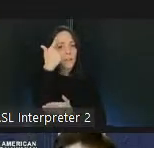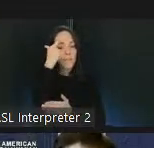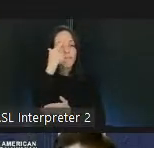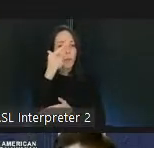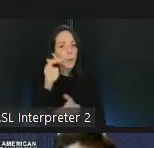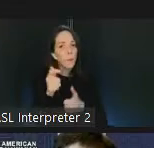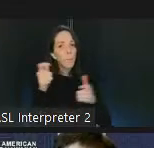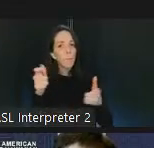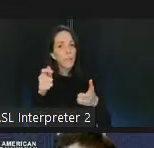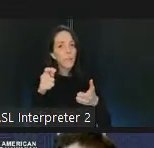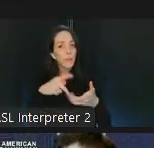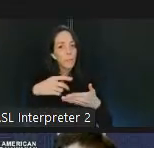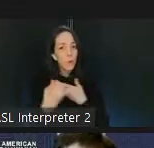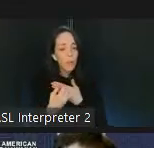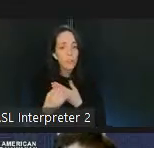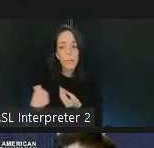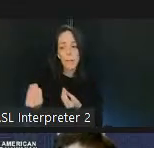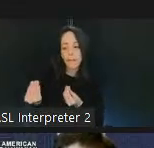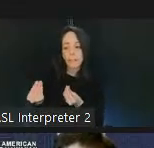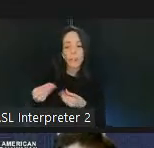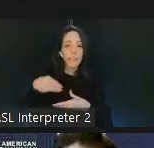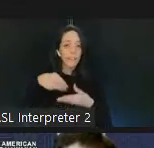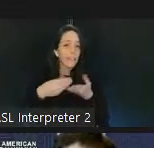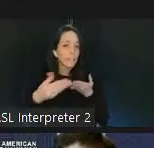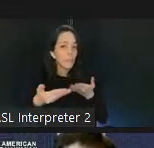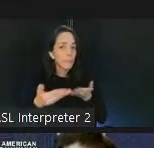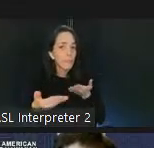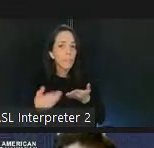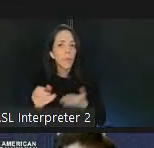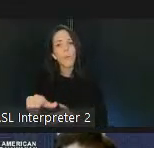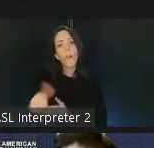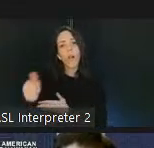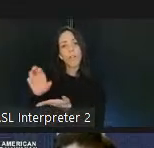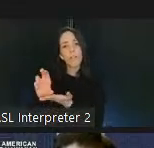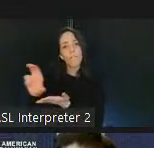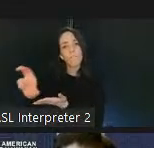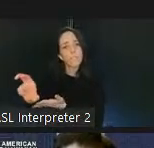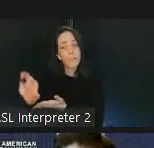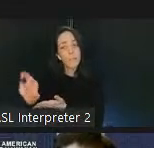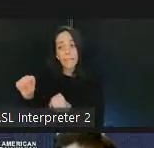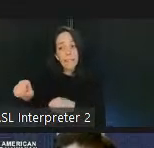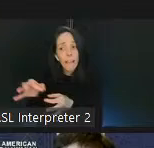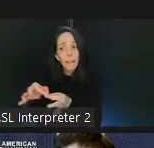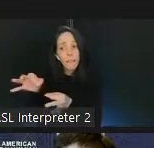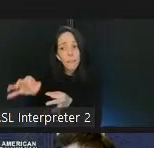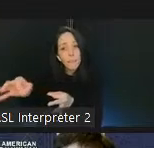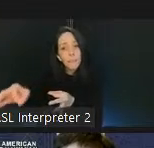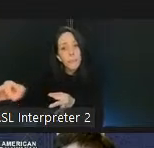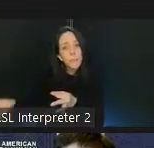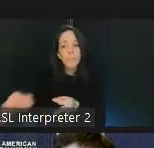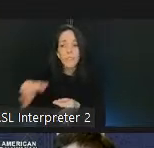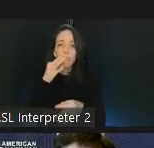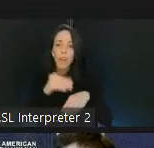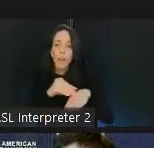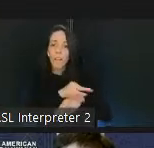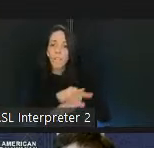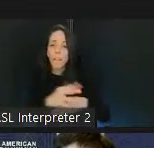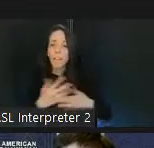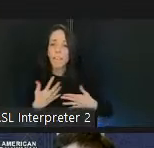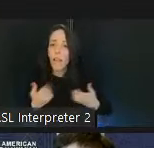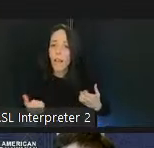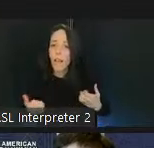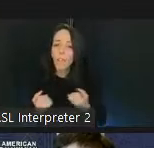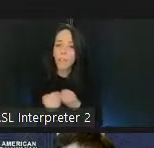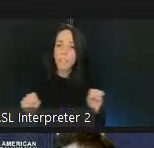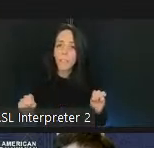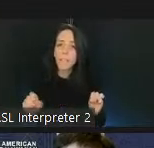materials, and services, or other investments that can be postponed without affecting the health or safety